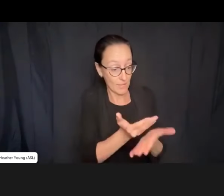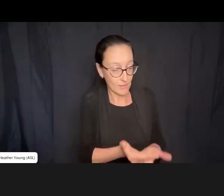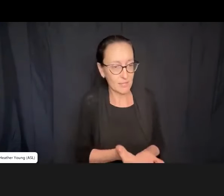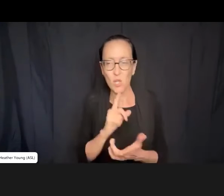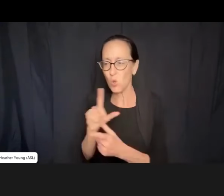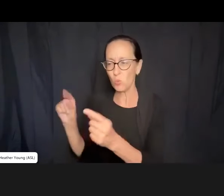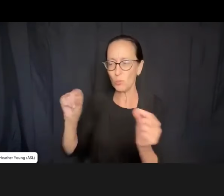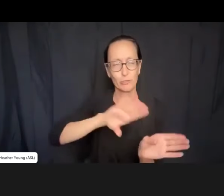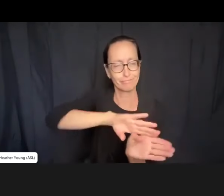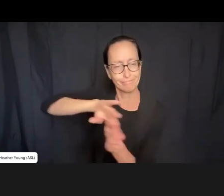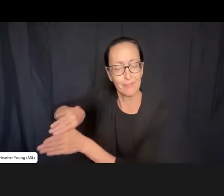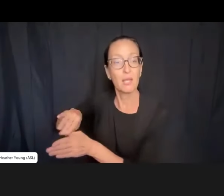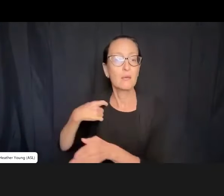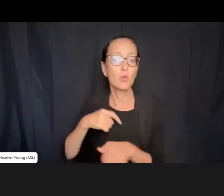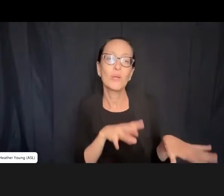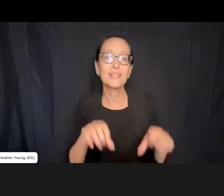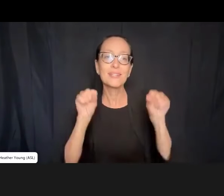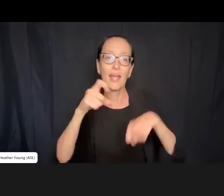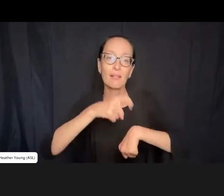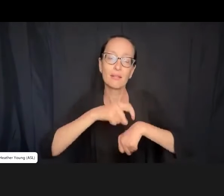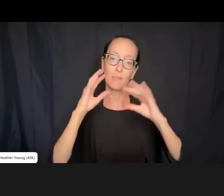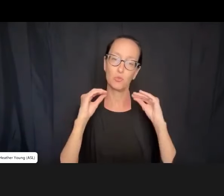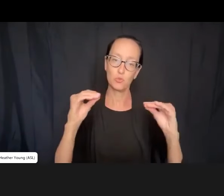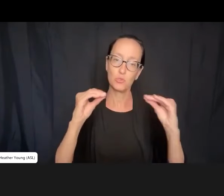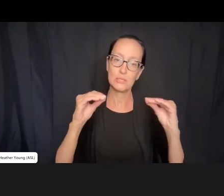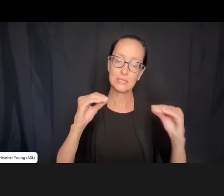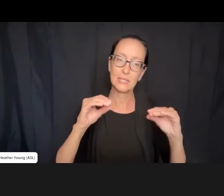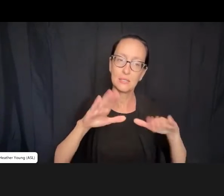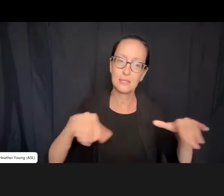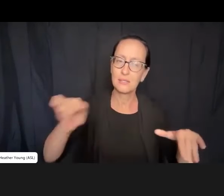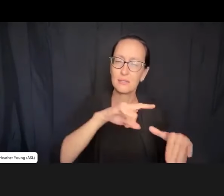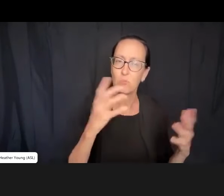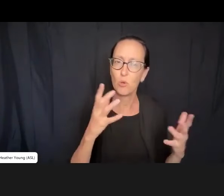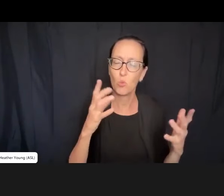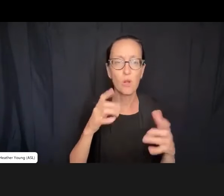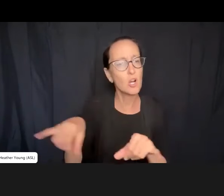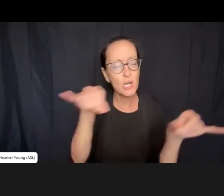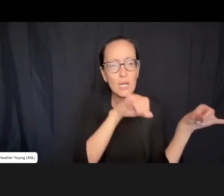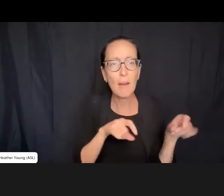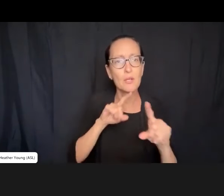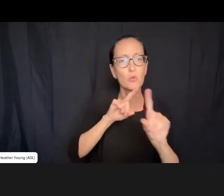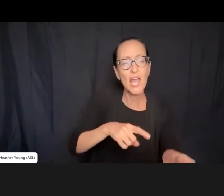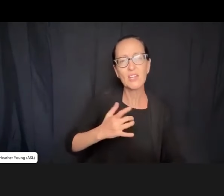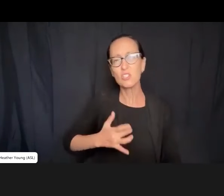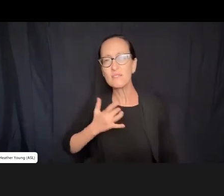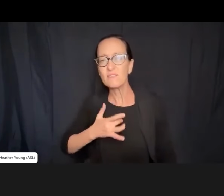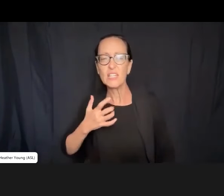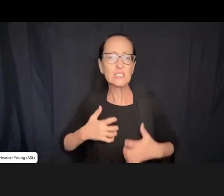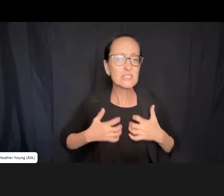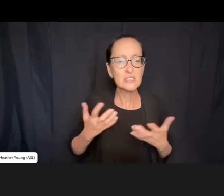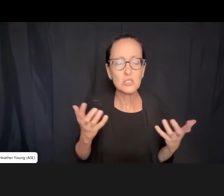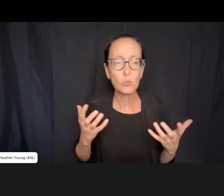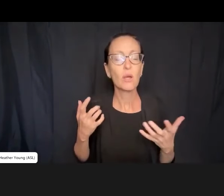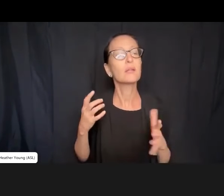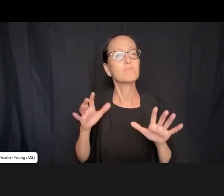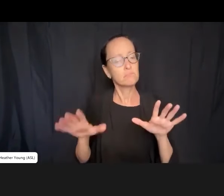rumors, and we take the time to teach them about what are some of those common reactions they may be experiencing. We like to